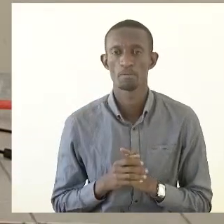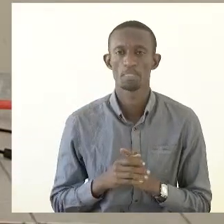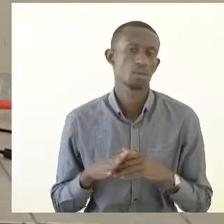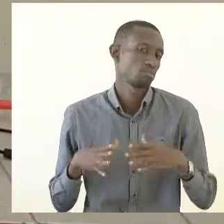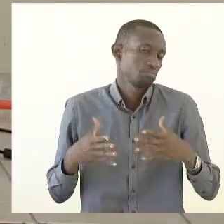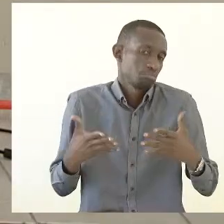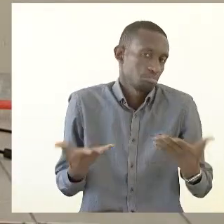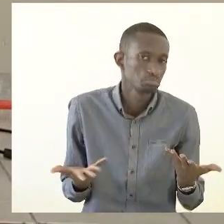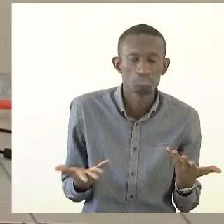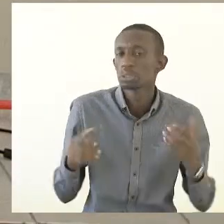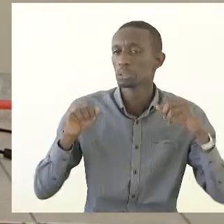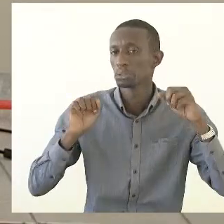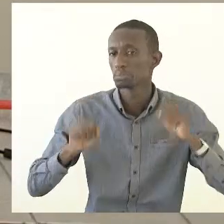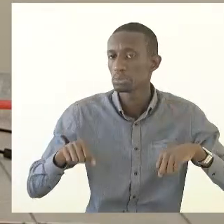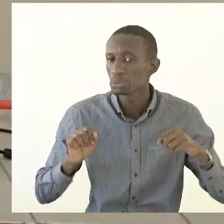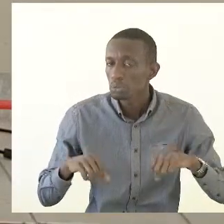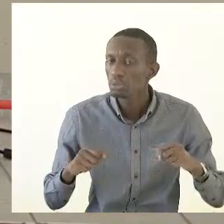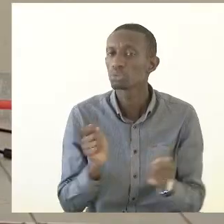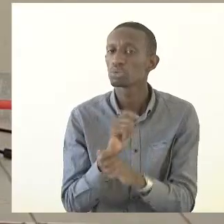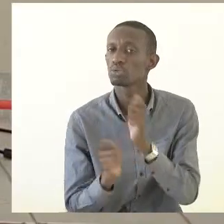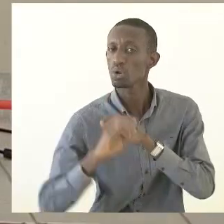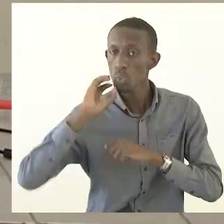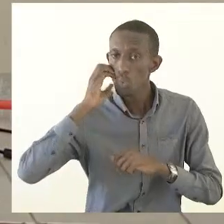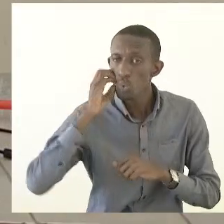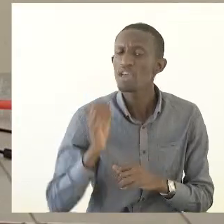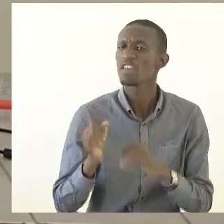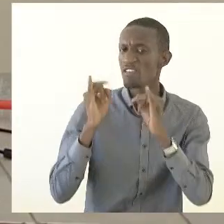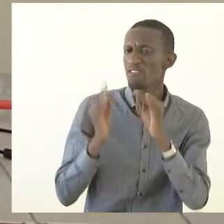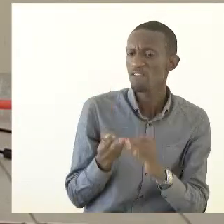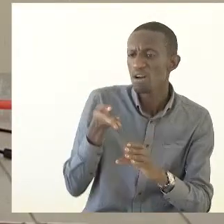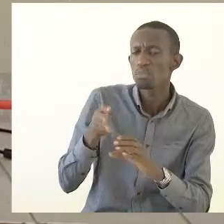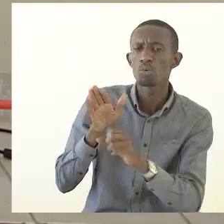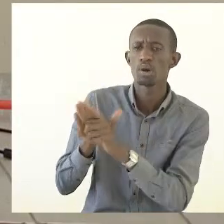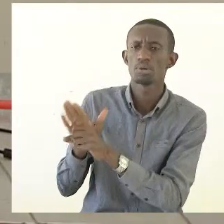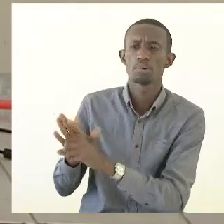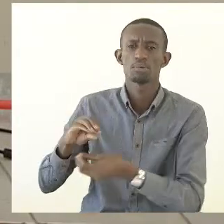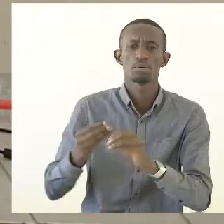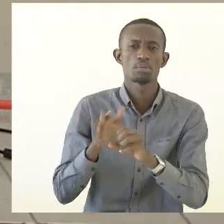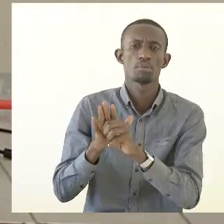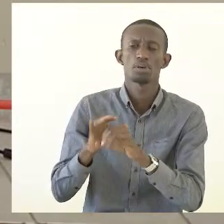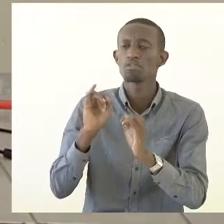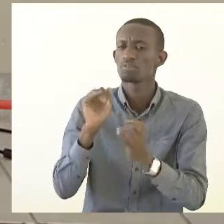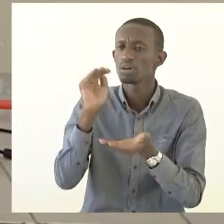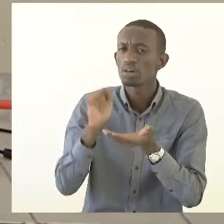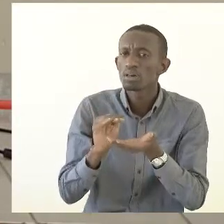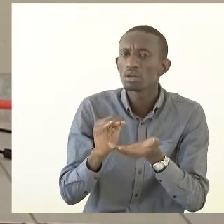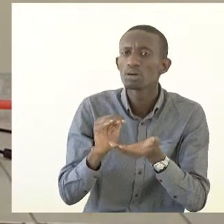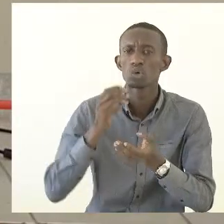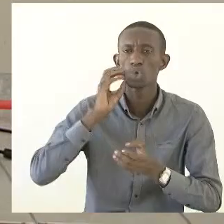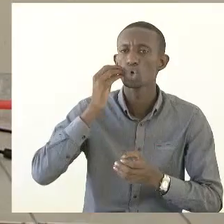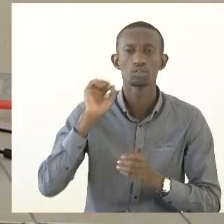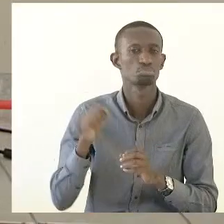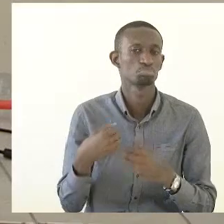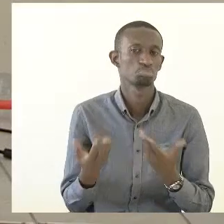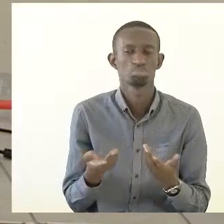the amount of glucose is very high. When the amount of glucose present in the food sample is very less, that one